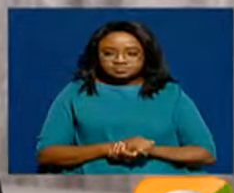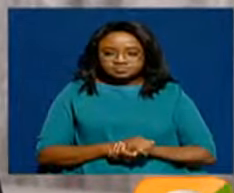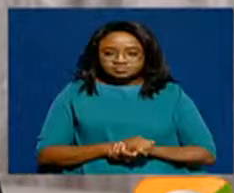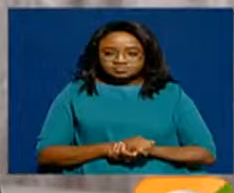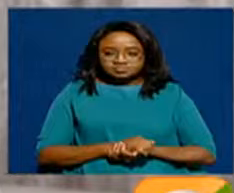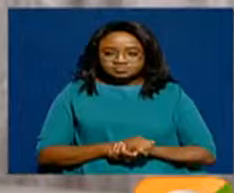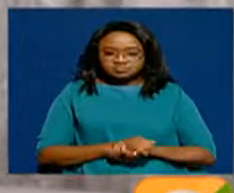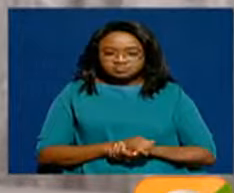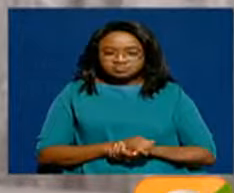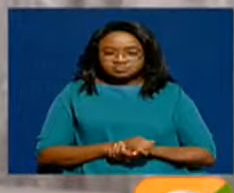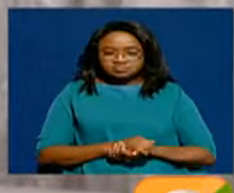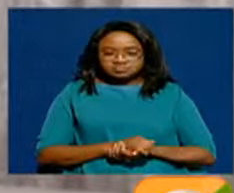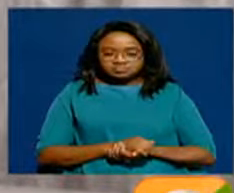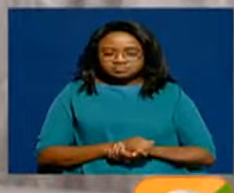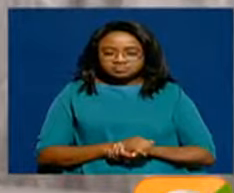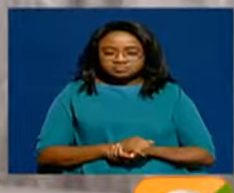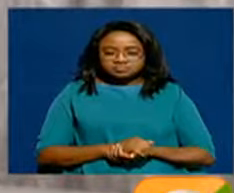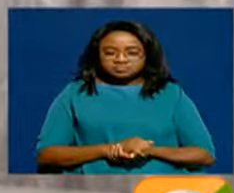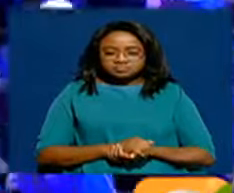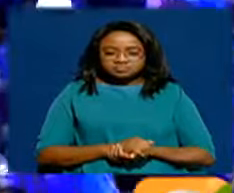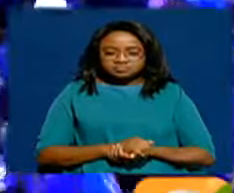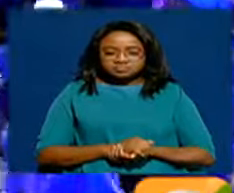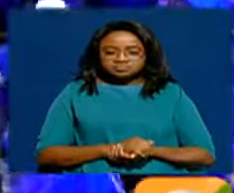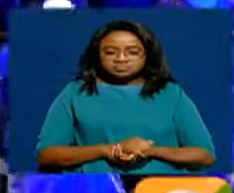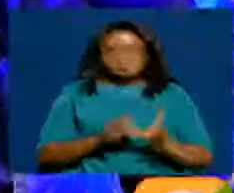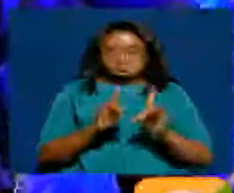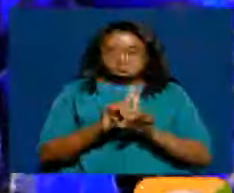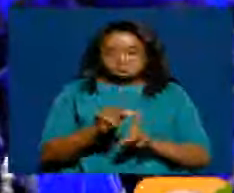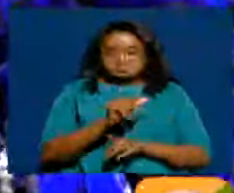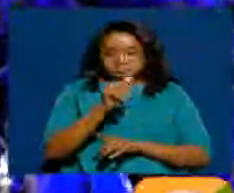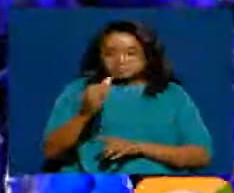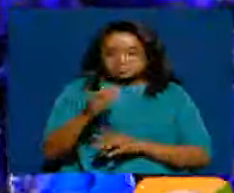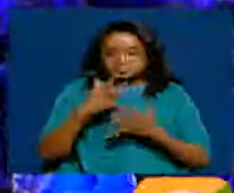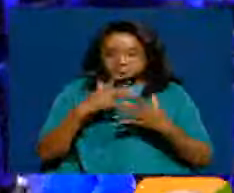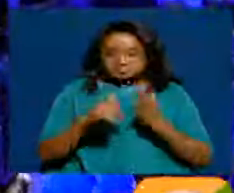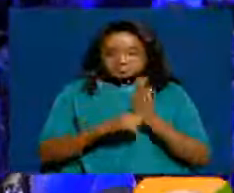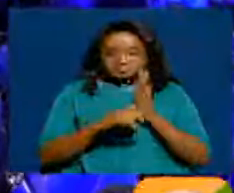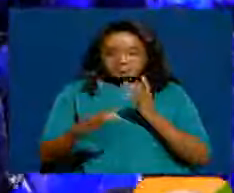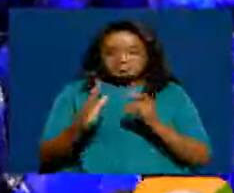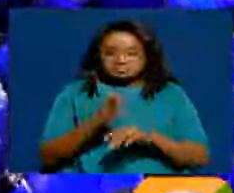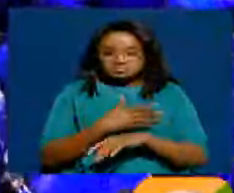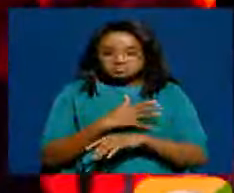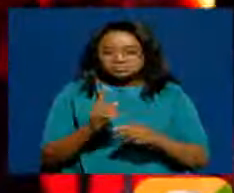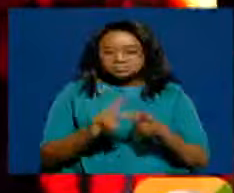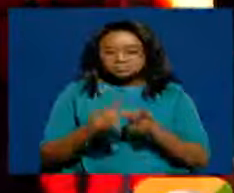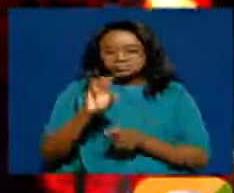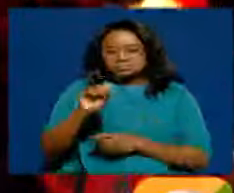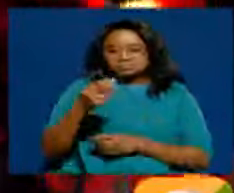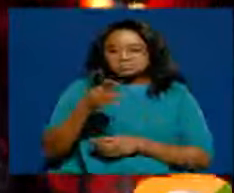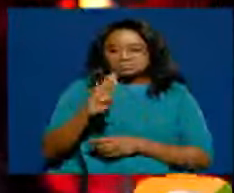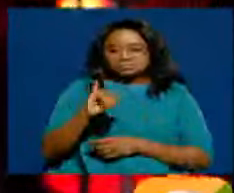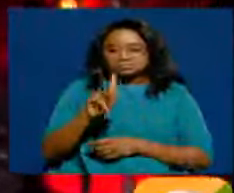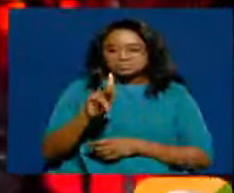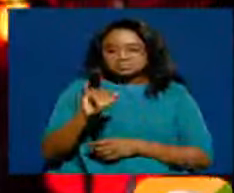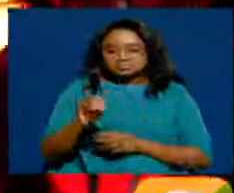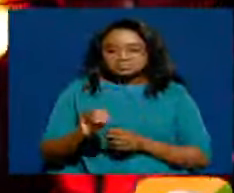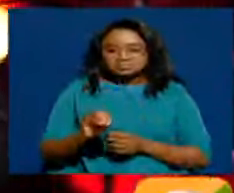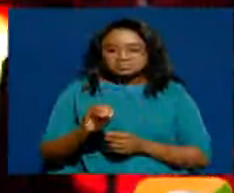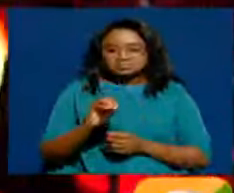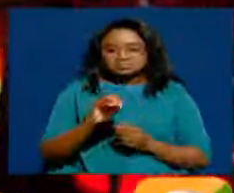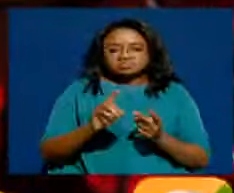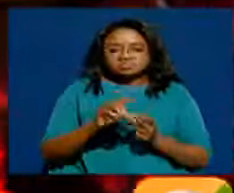Tumeona mazuri sana kutoka kwa RMS. Among Johnny Jr.'s popular hits are Vini, Mashabiki, Awino and